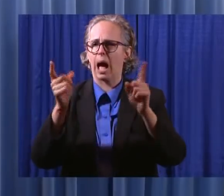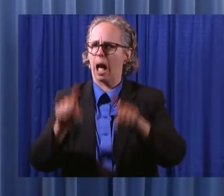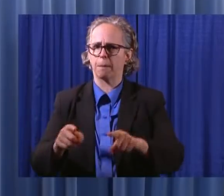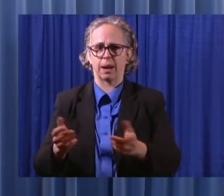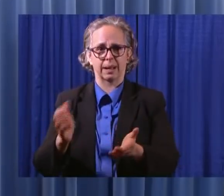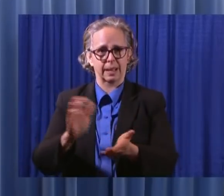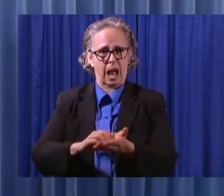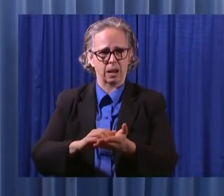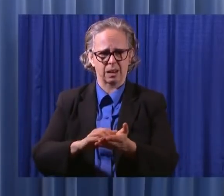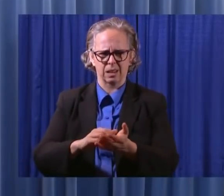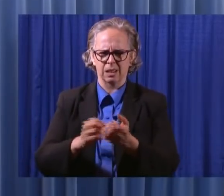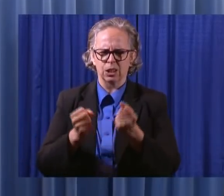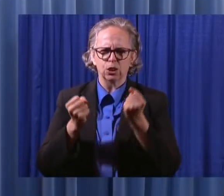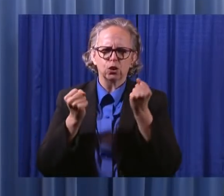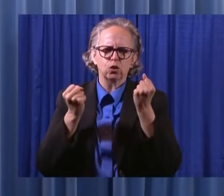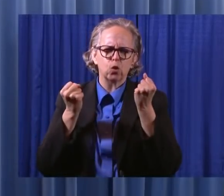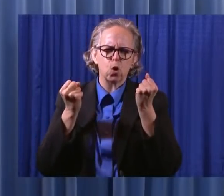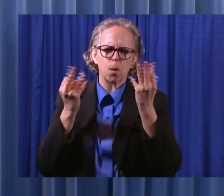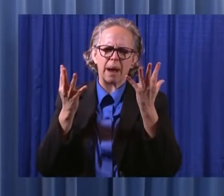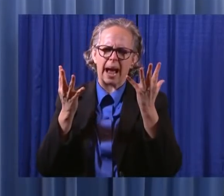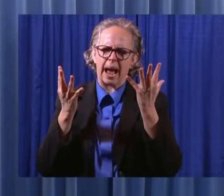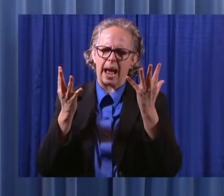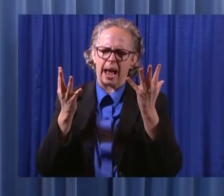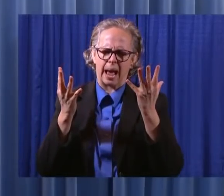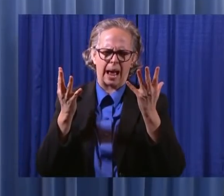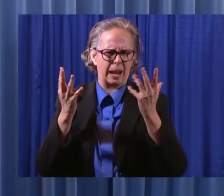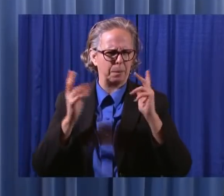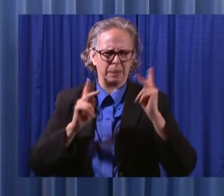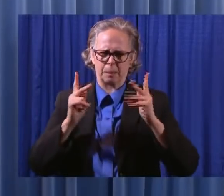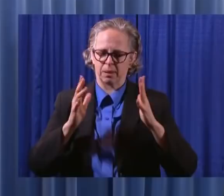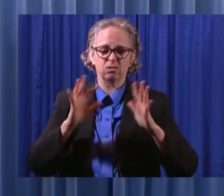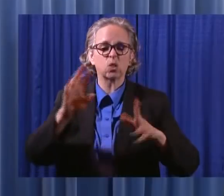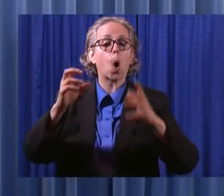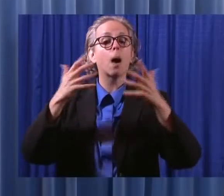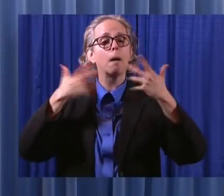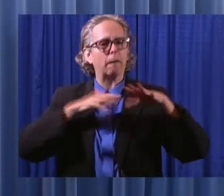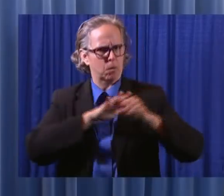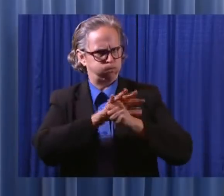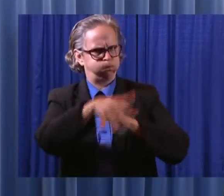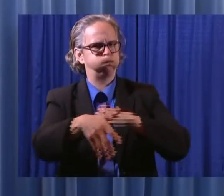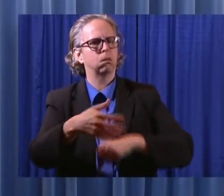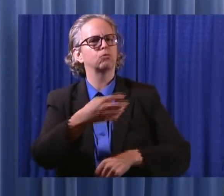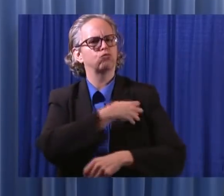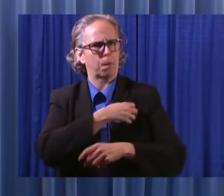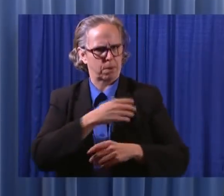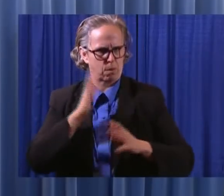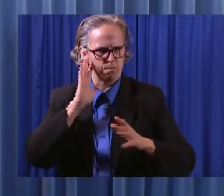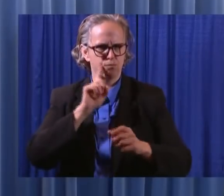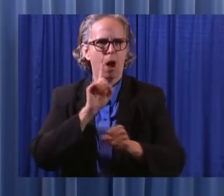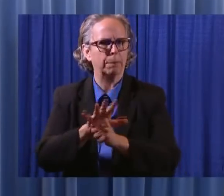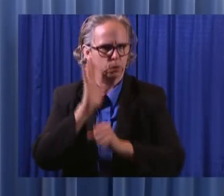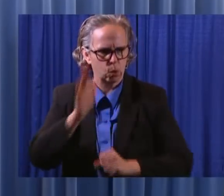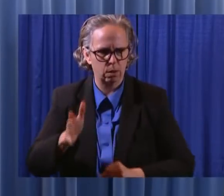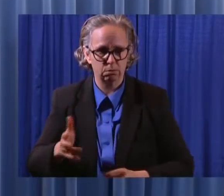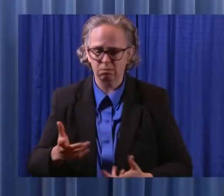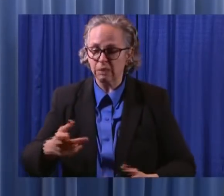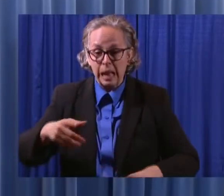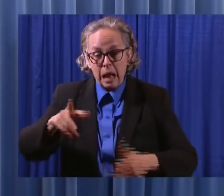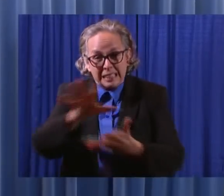not take place in the future. This is damage that we should not tolerate, we will not